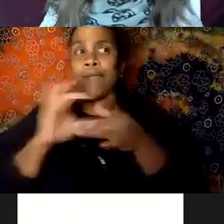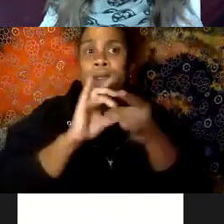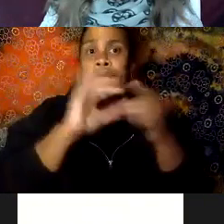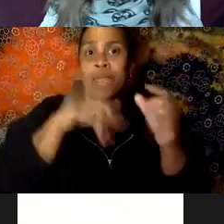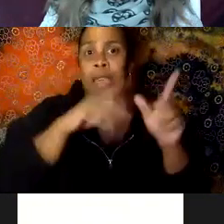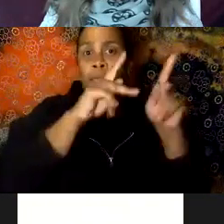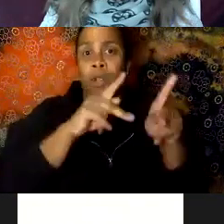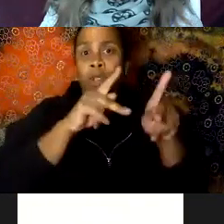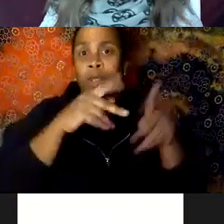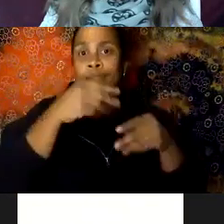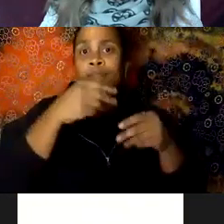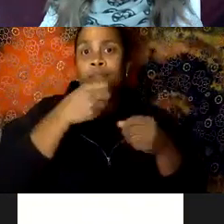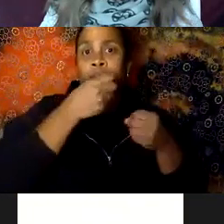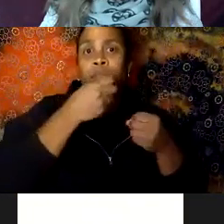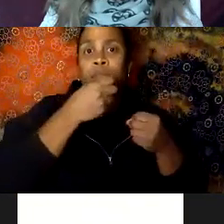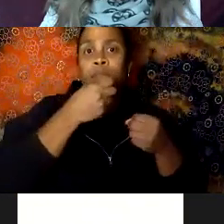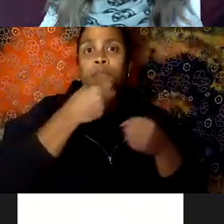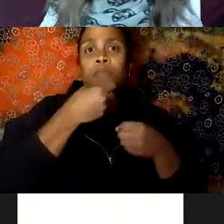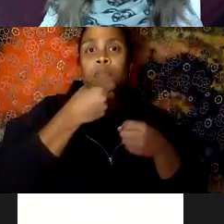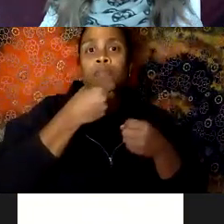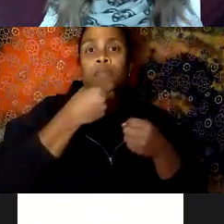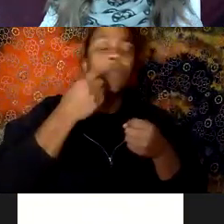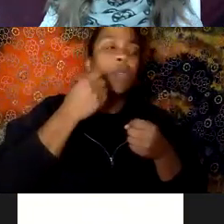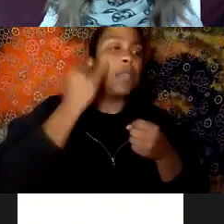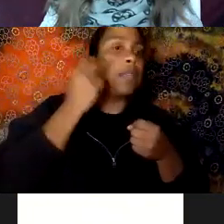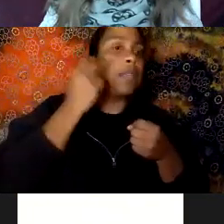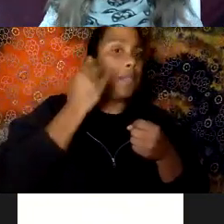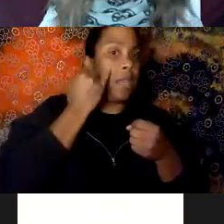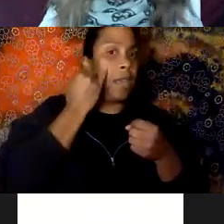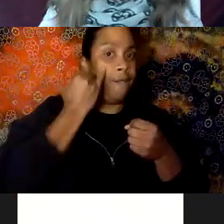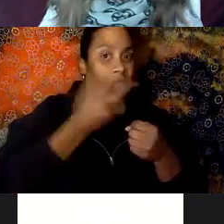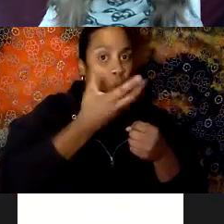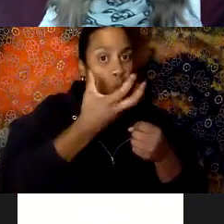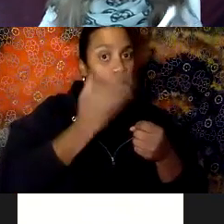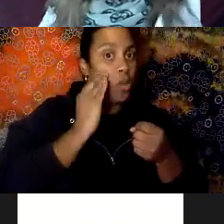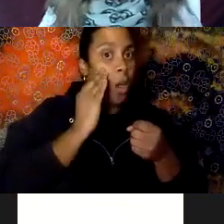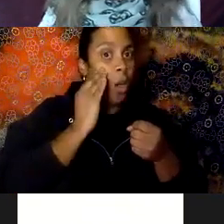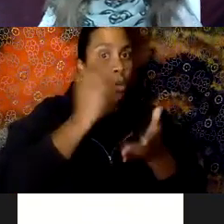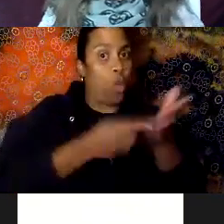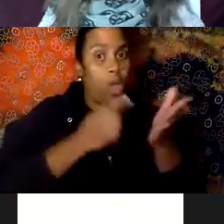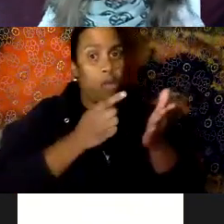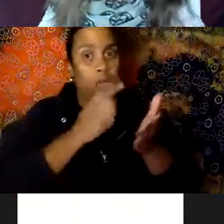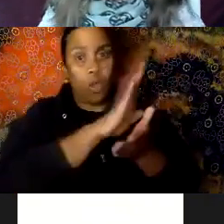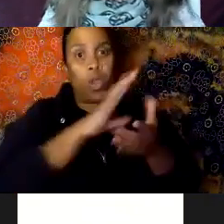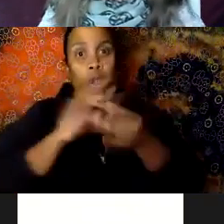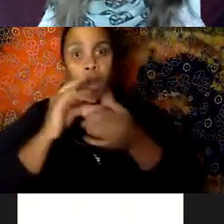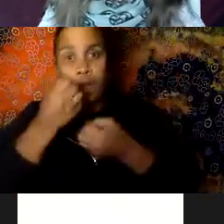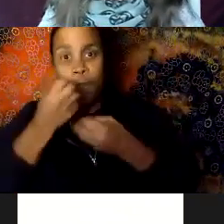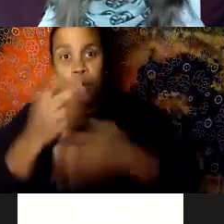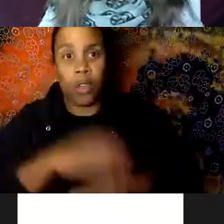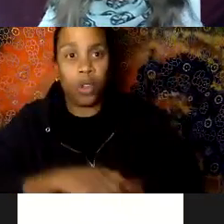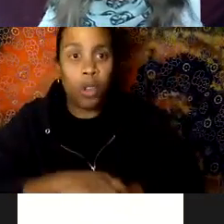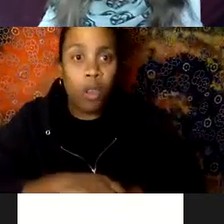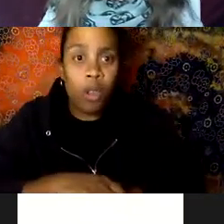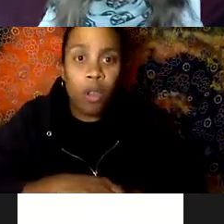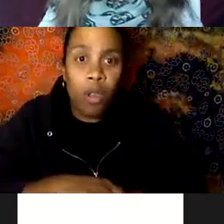finish answering their question and see if they'd like to hear what came through for you. It's possible that they're full. Please honor if they don't want it right then, and